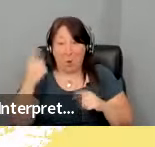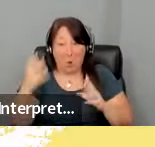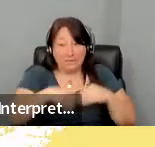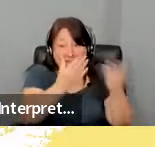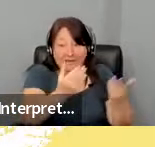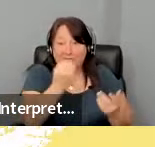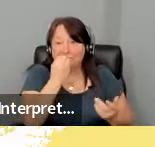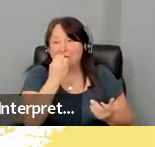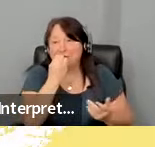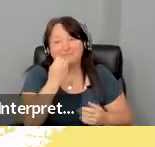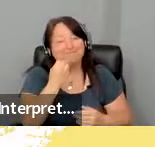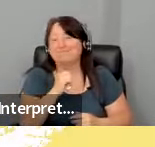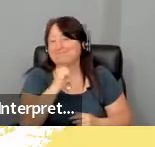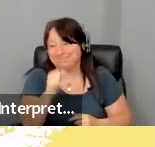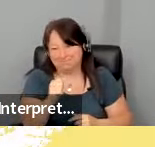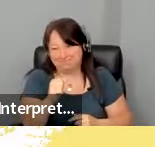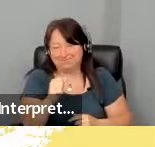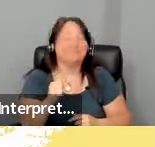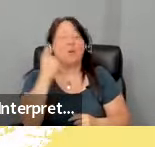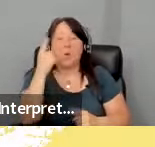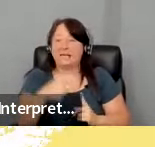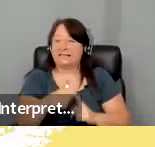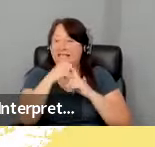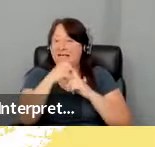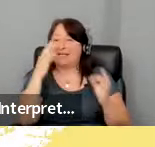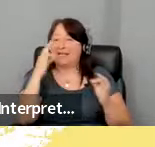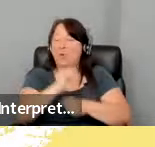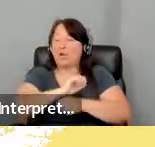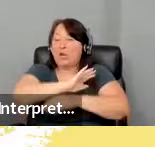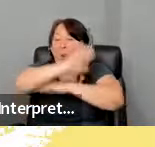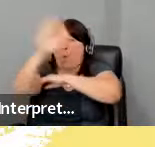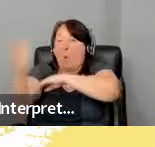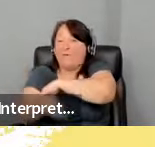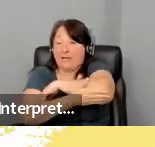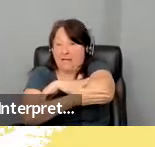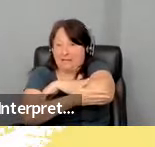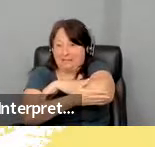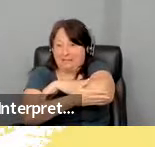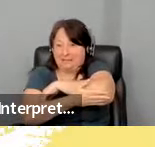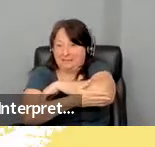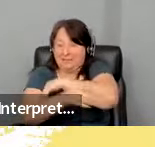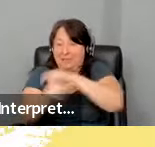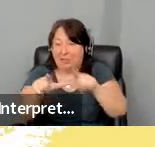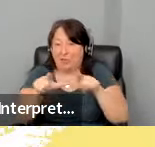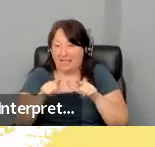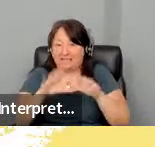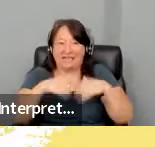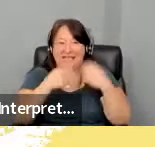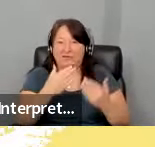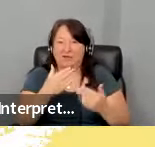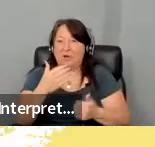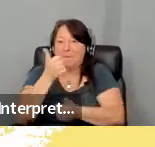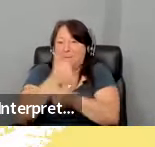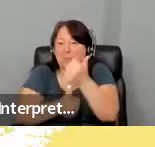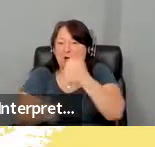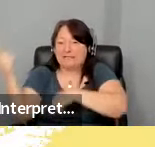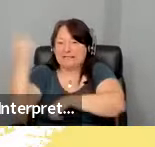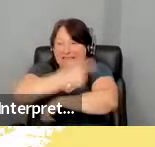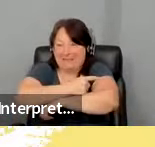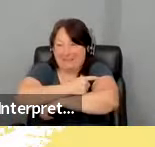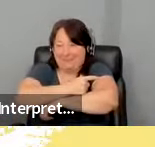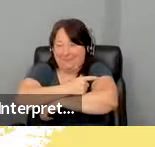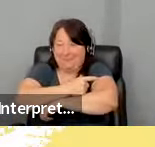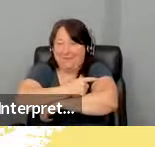An exception to this is when a performer is working on an overnight location and they are provided a per diem. So per diem